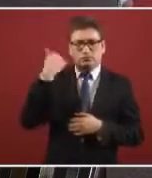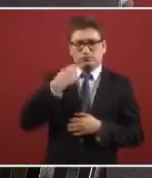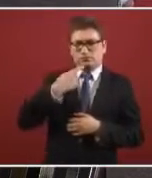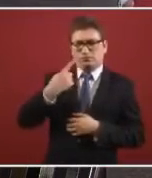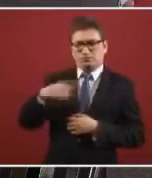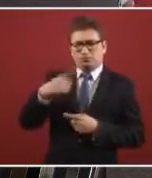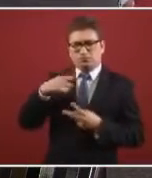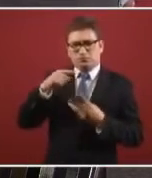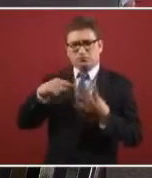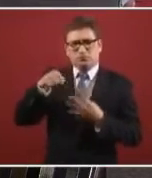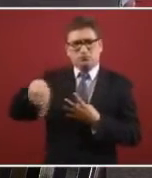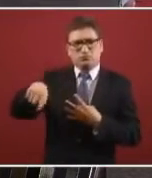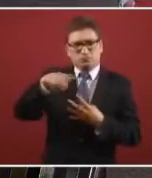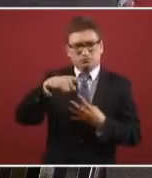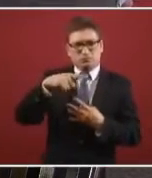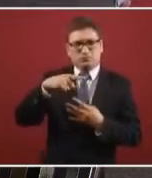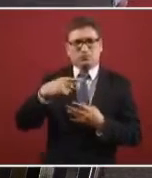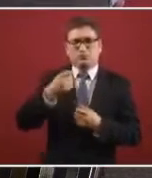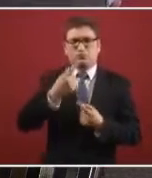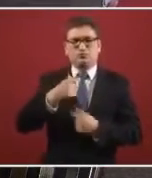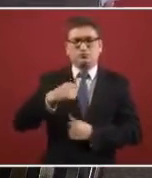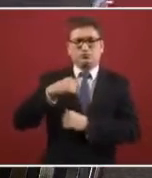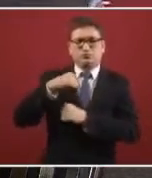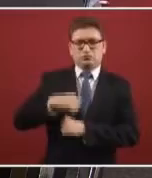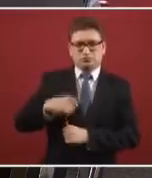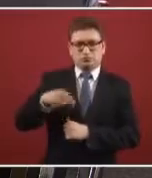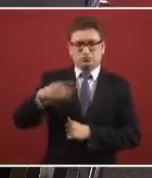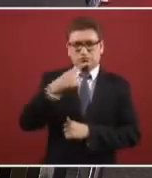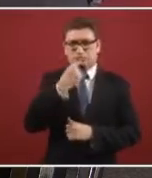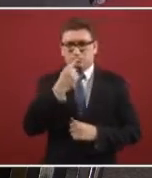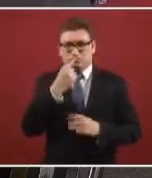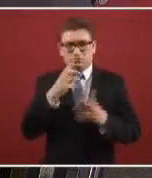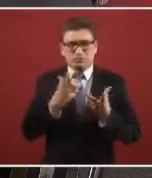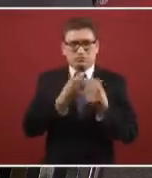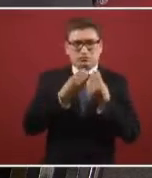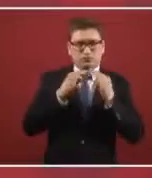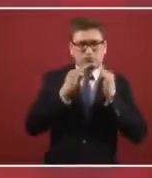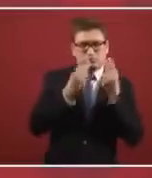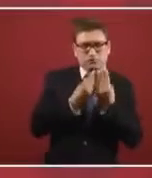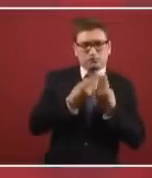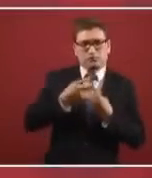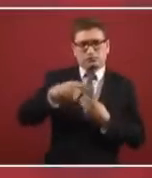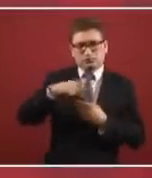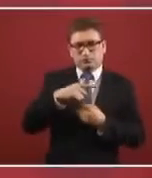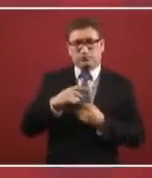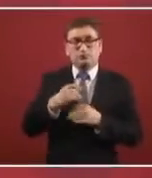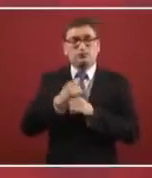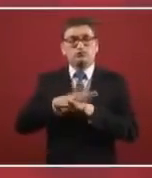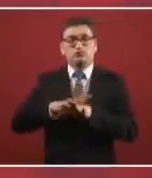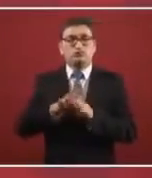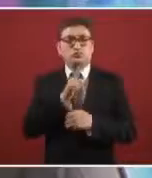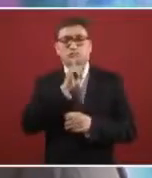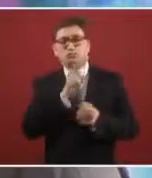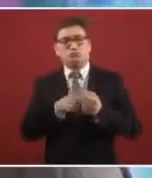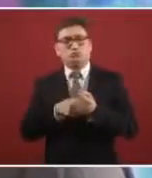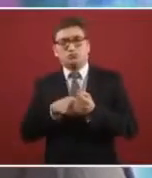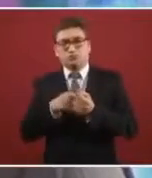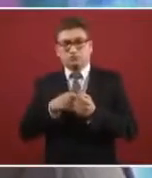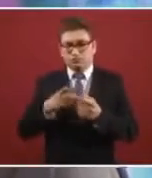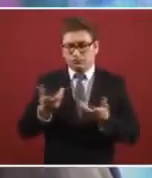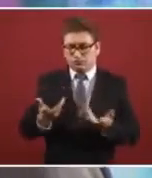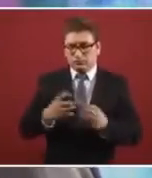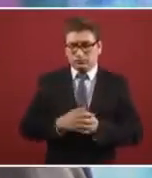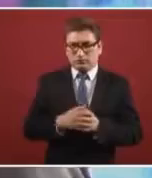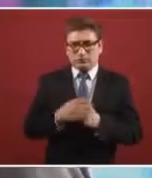even though there de was vínculos de algunos accusations bandos con la delincuencia organizada by que formaban parte de la nómina. form Se ocultó la part of the información y se delinquency, ocultó información